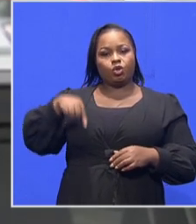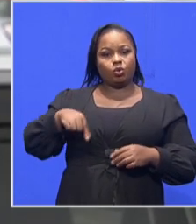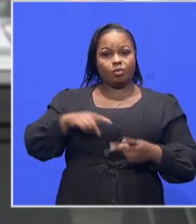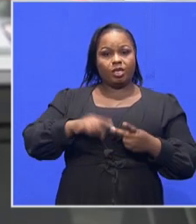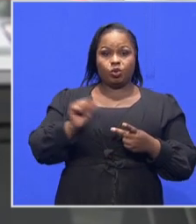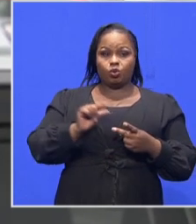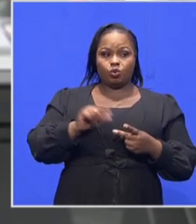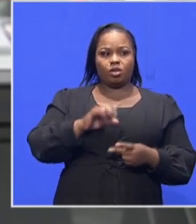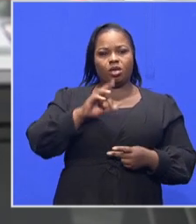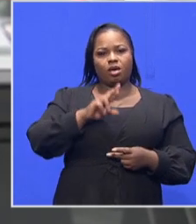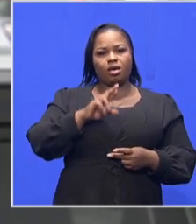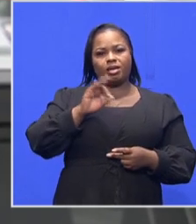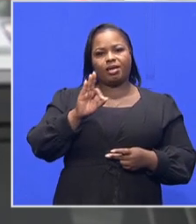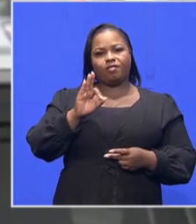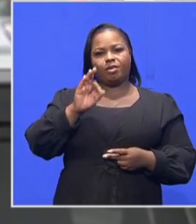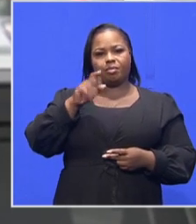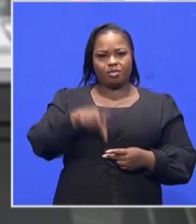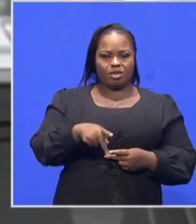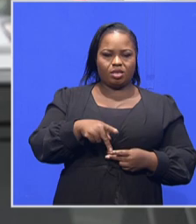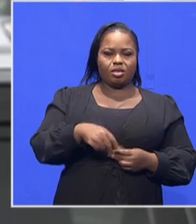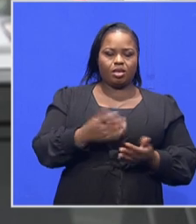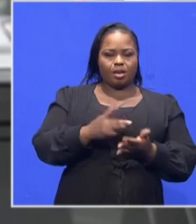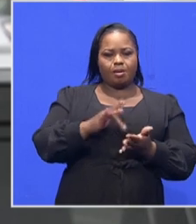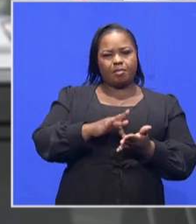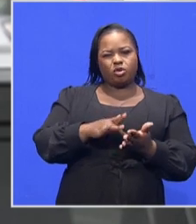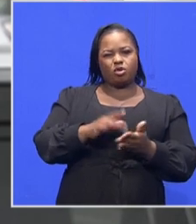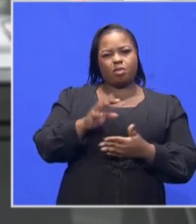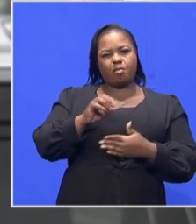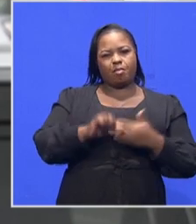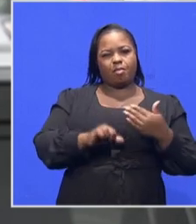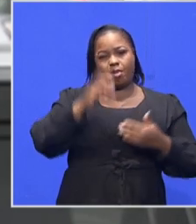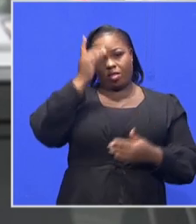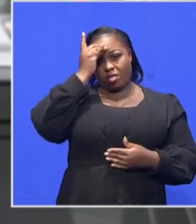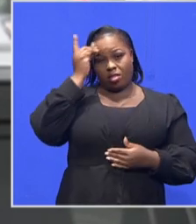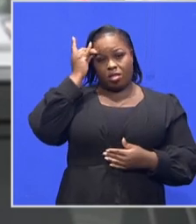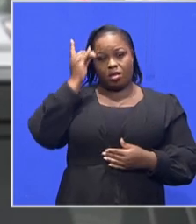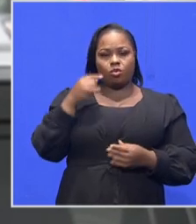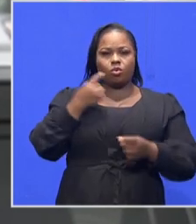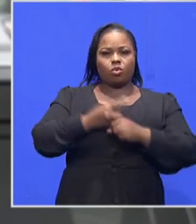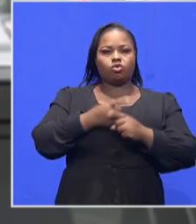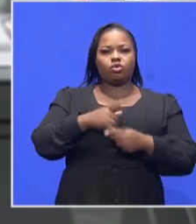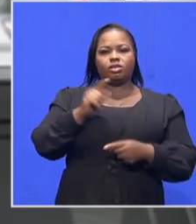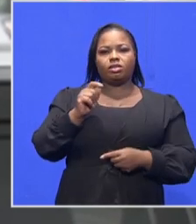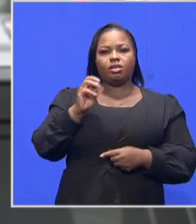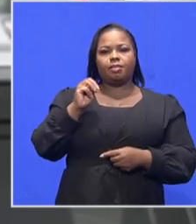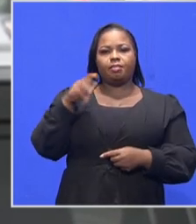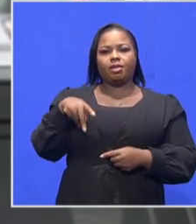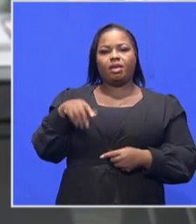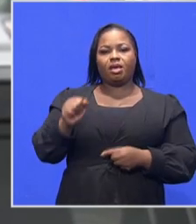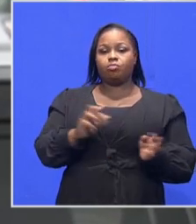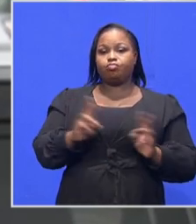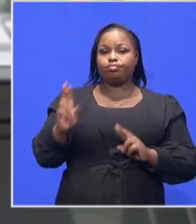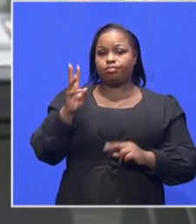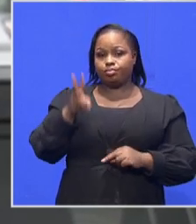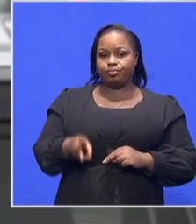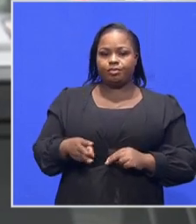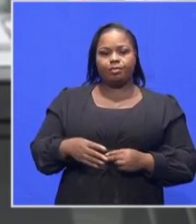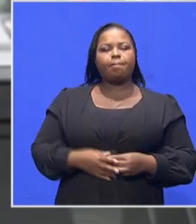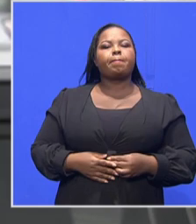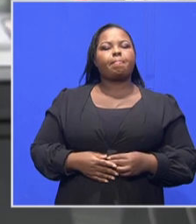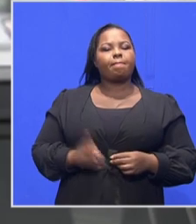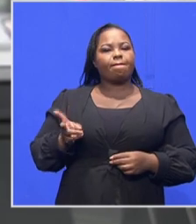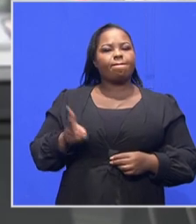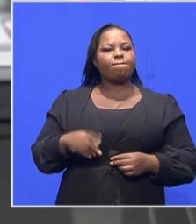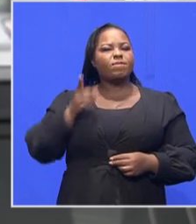also confirm that we will have the announcement on the harbour with via our partnership with TNPA ready. The pre-feasibility study by